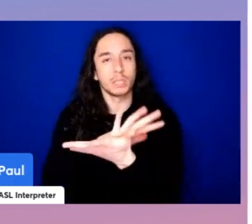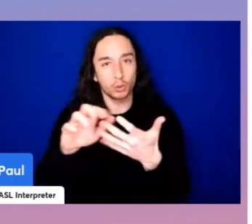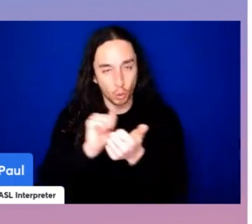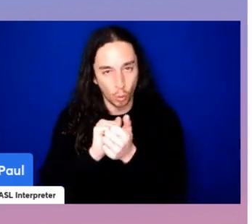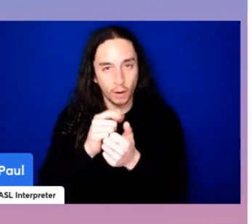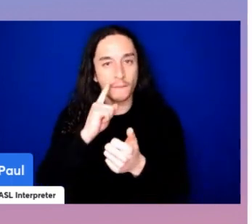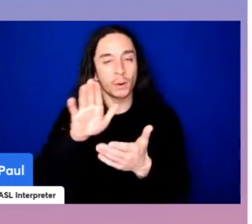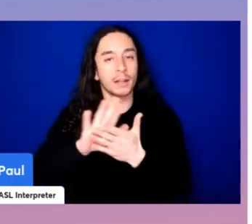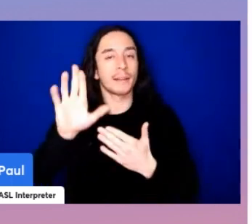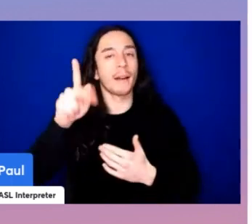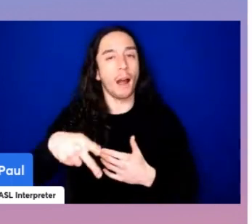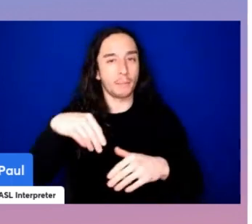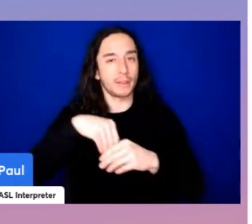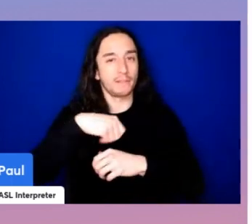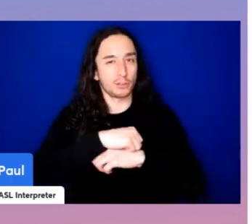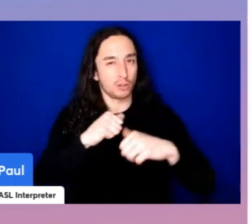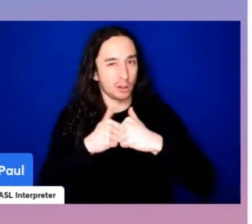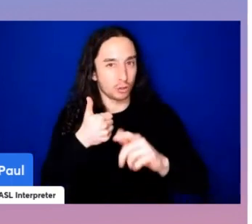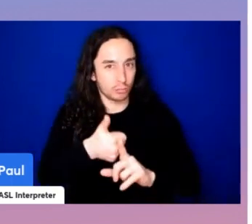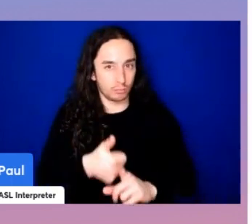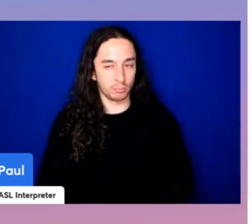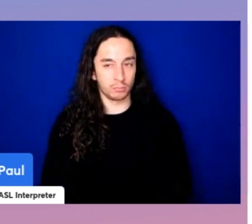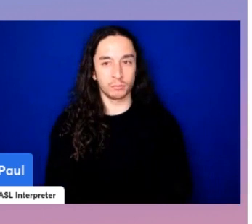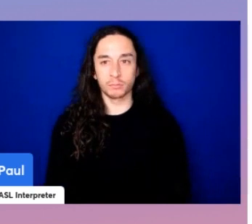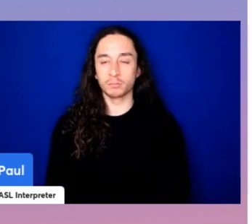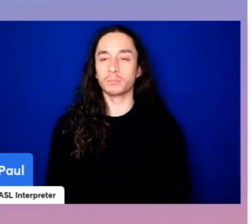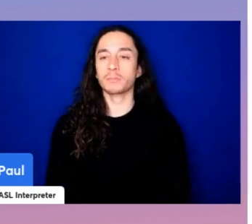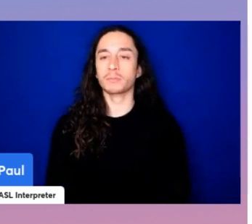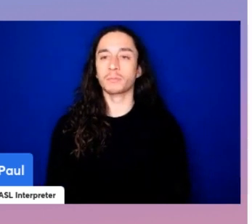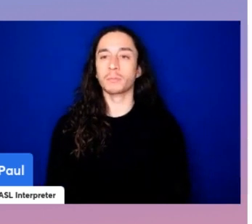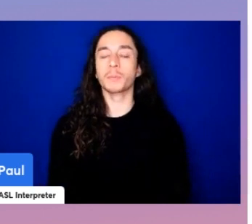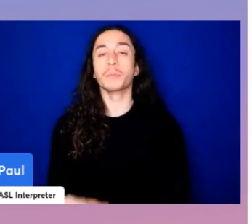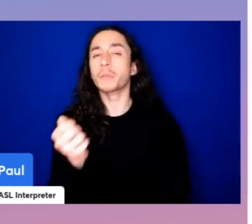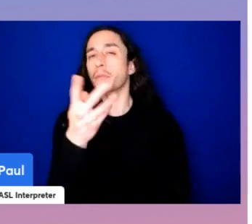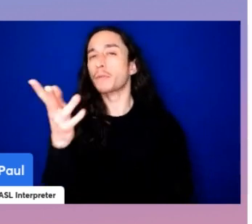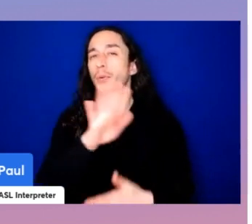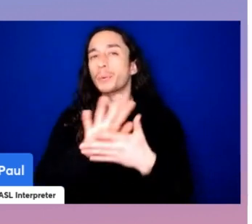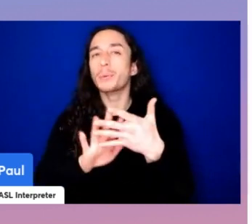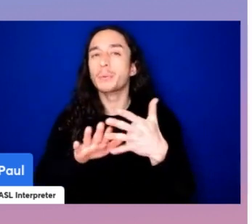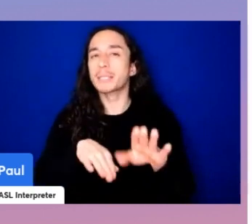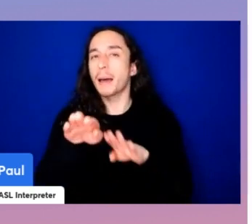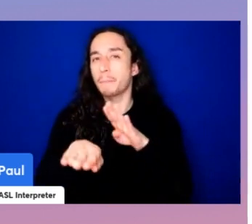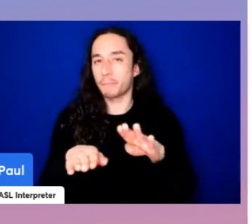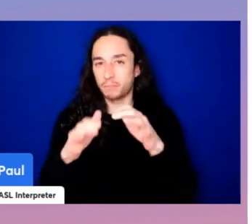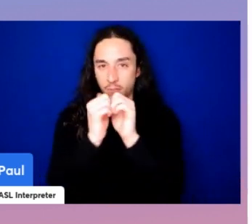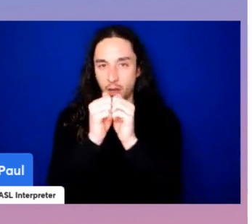that infrastructure. So there's a few steps to deploying a